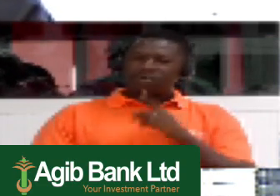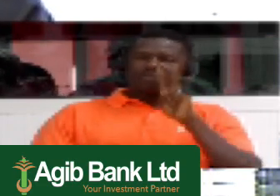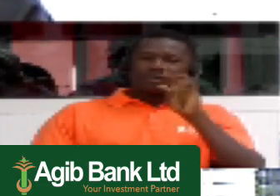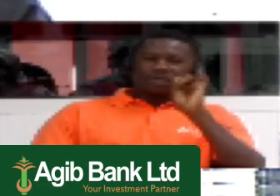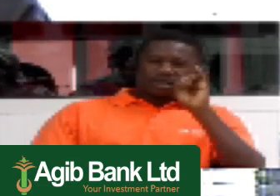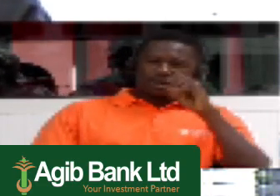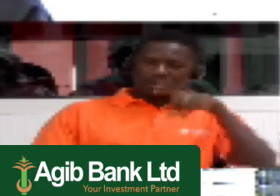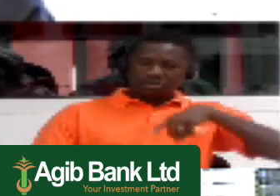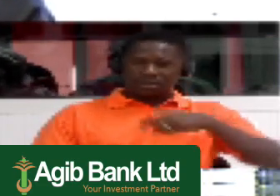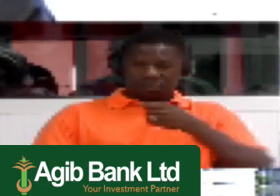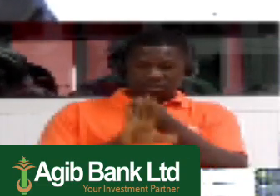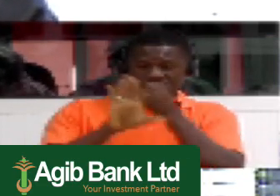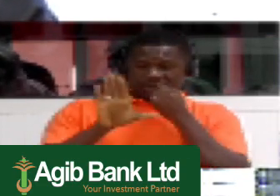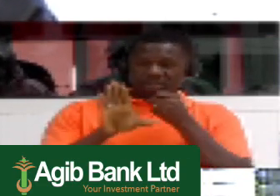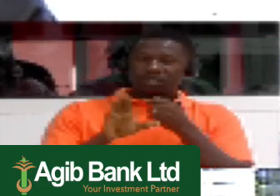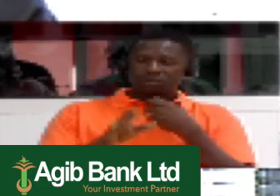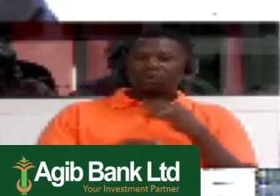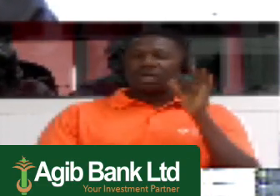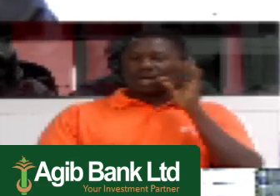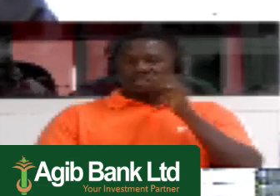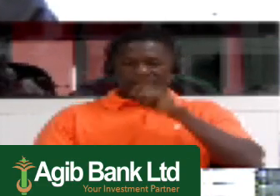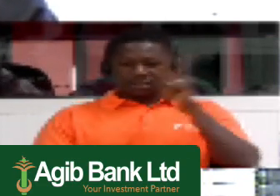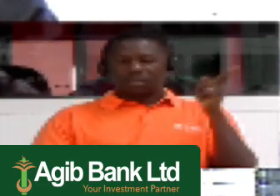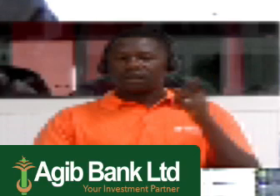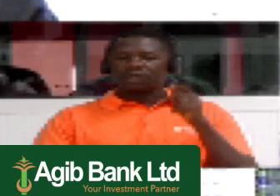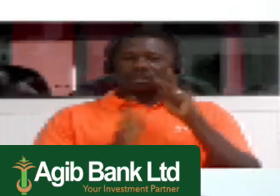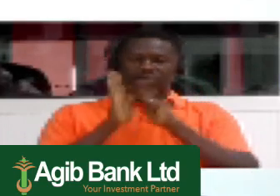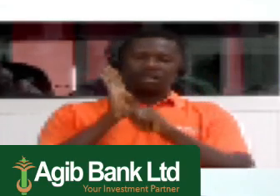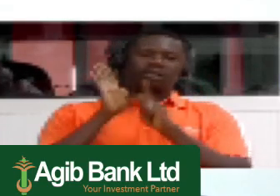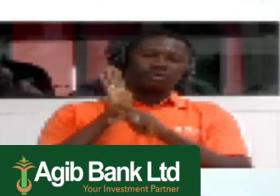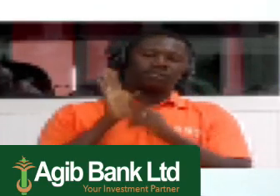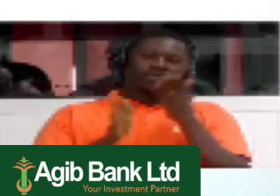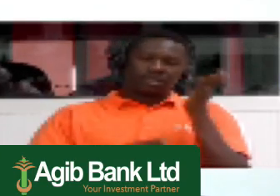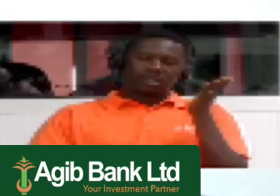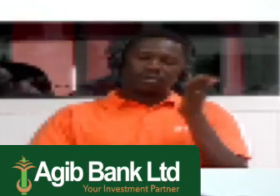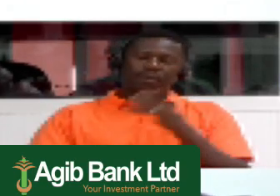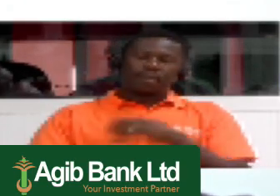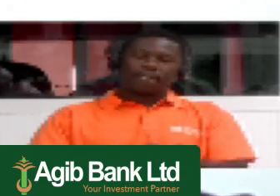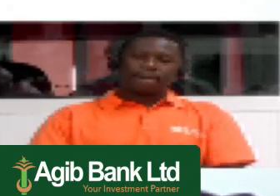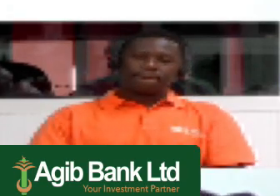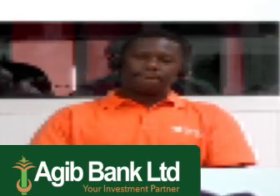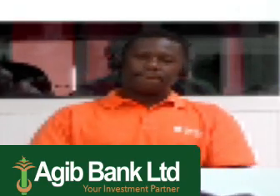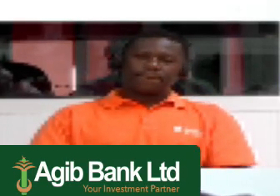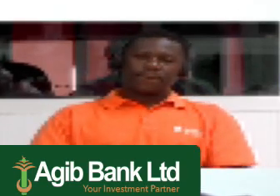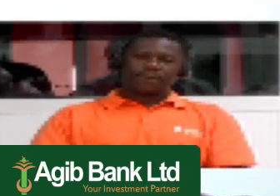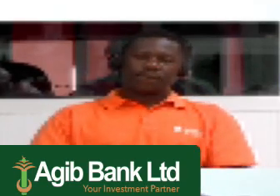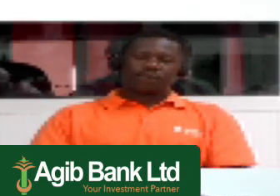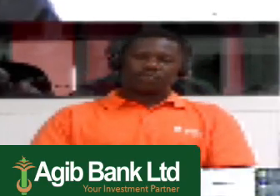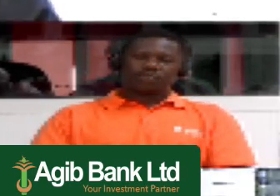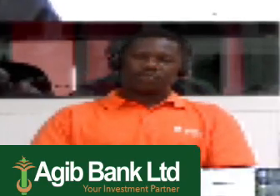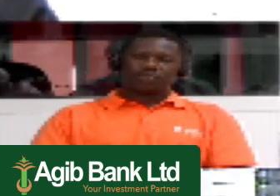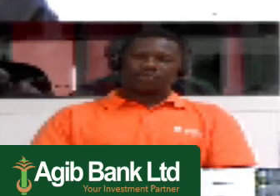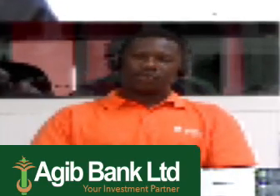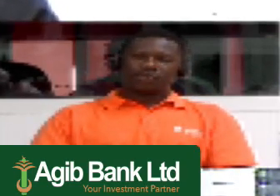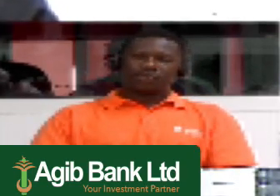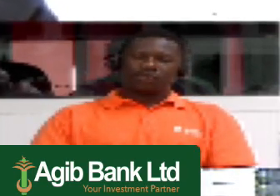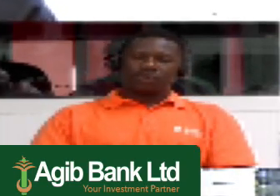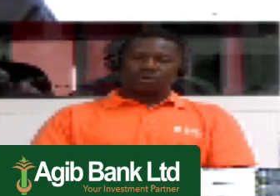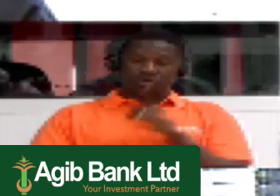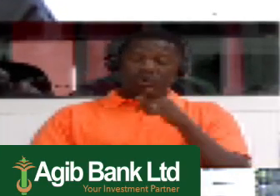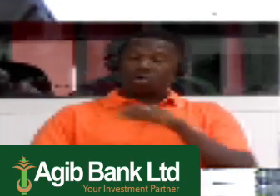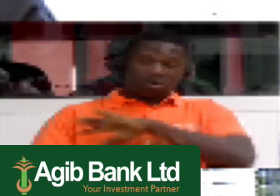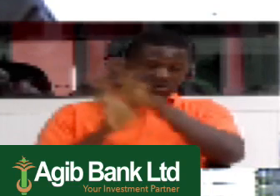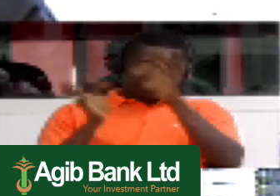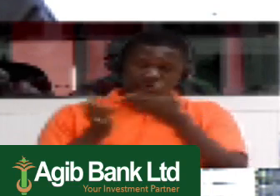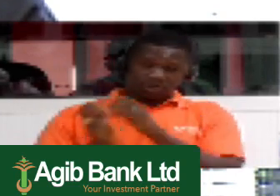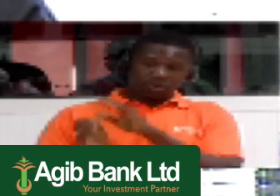danku kanifin. Those of you that had a VIP training, you've been instructed to report to Canifing. Albitala State House. All of